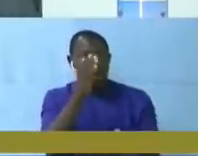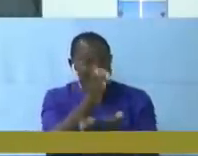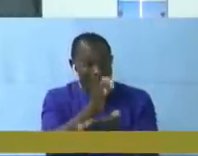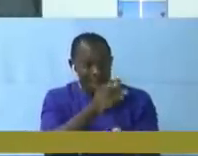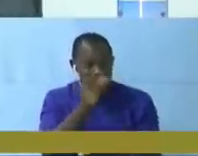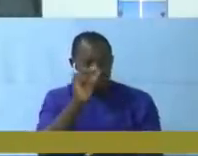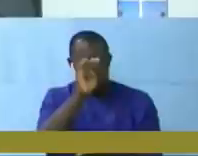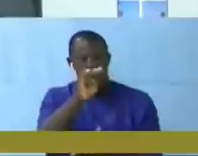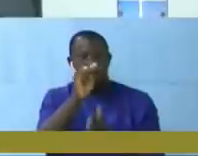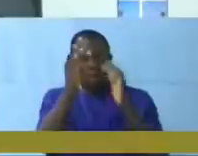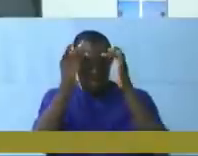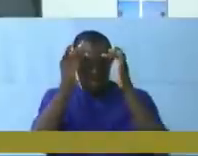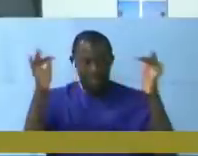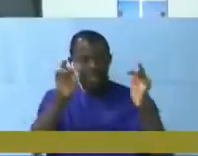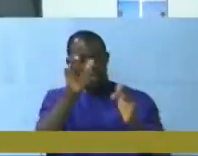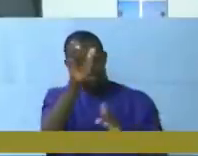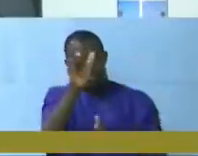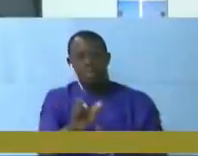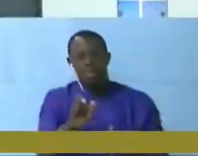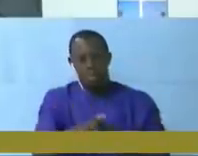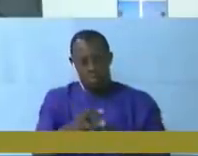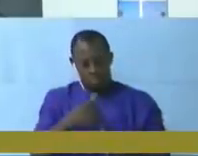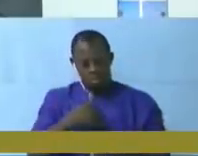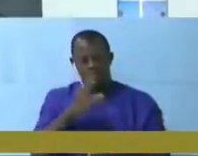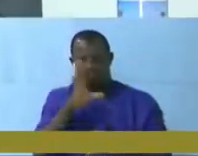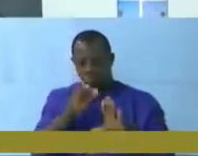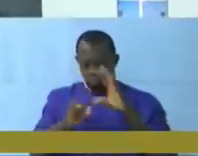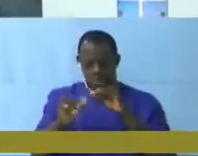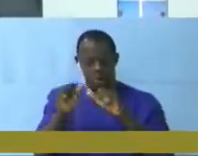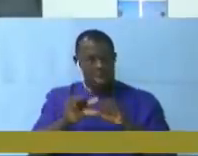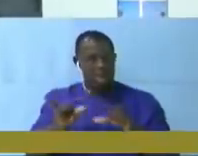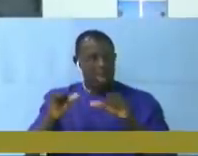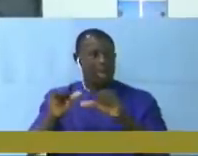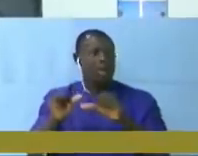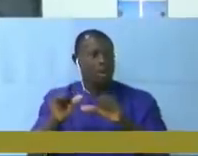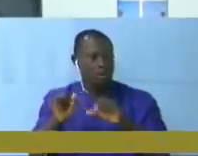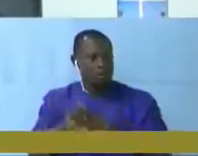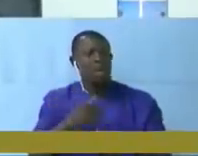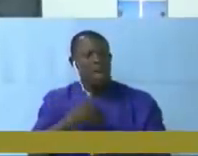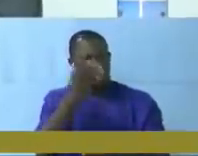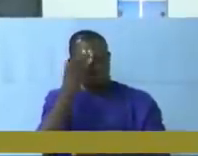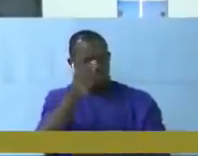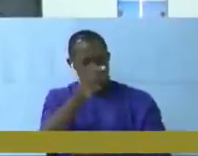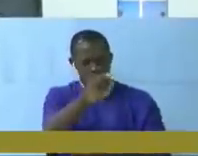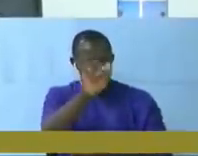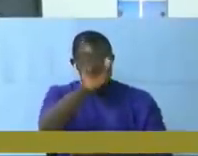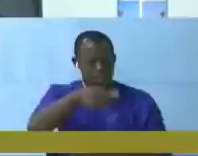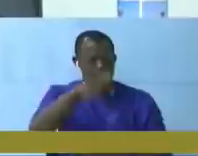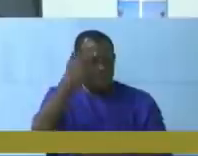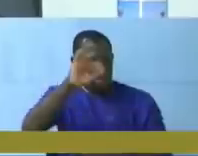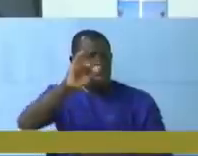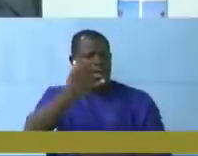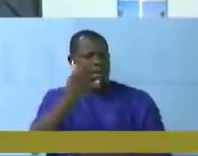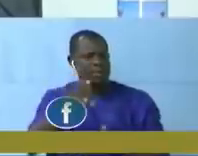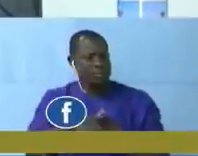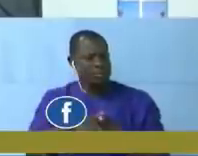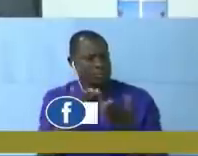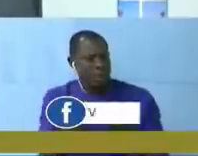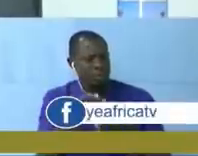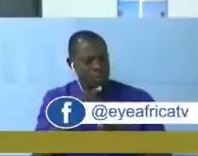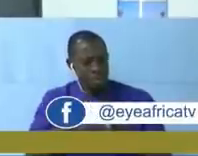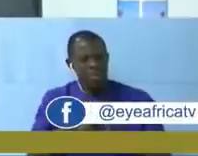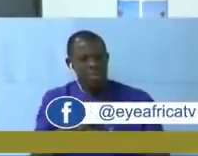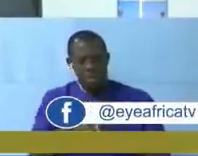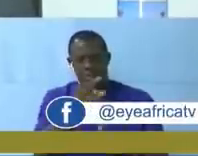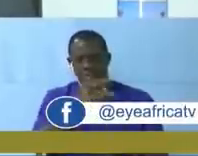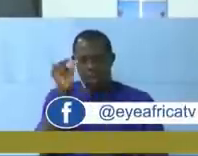Where the I mean, so I'm speaking from that angle, and I'm sure you would agree. You would agree, at least on this occasion, that accolade would